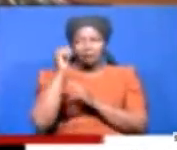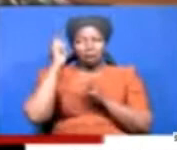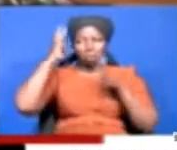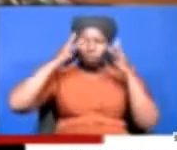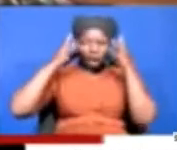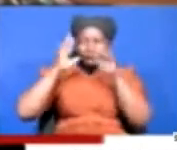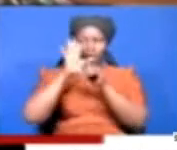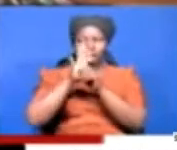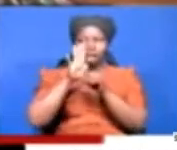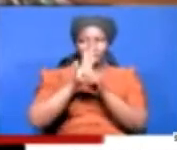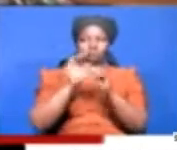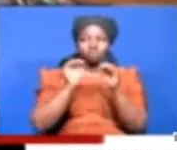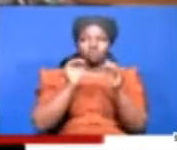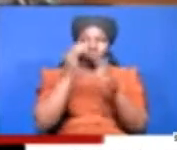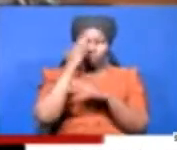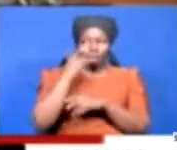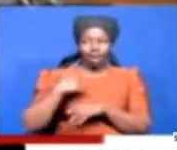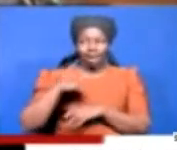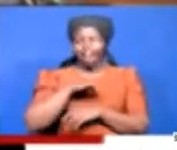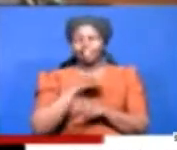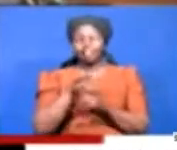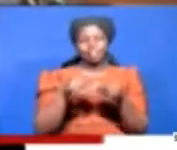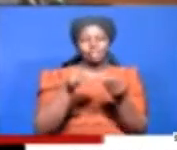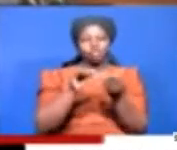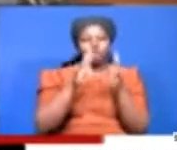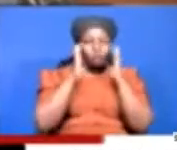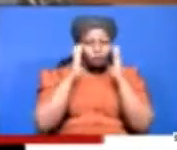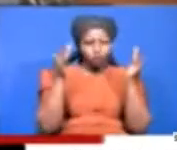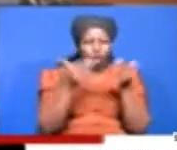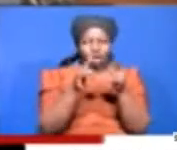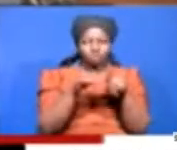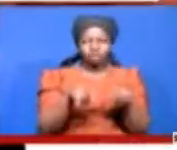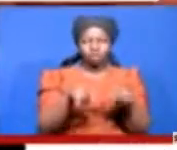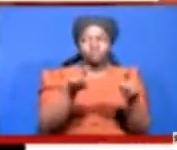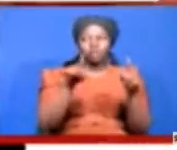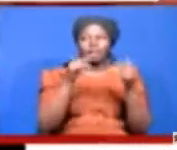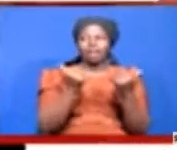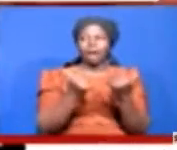lot more attention to them. Maybe what I should do now is to ensure that I take you to one of them.